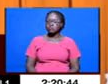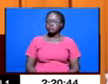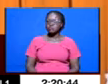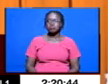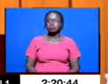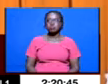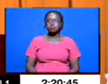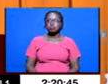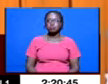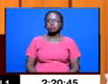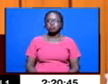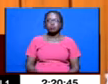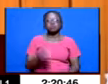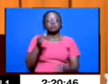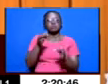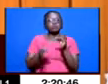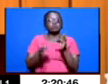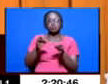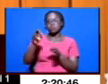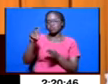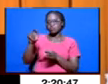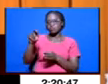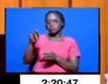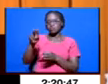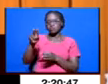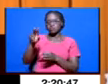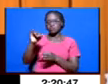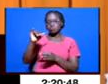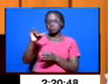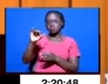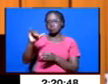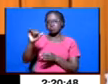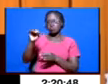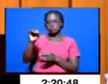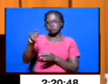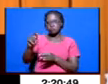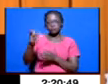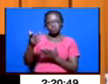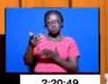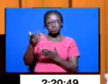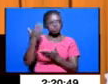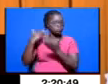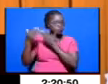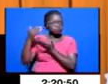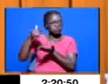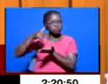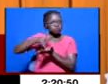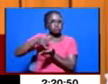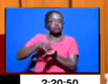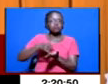Now, Justice Tuyot gave the historical context of